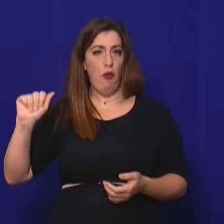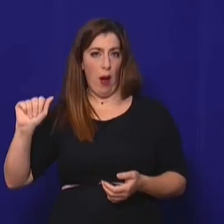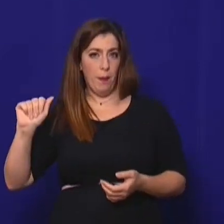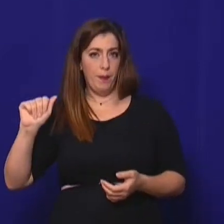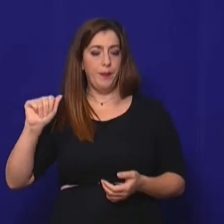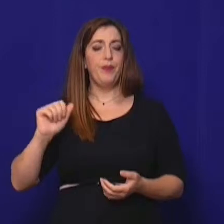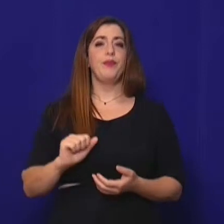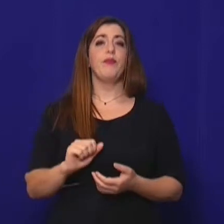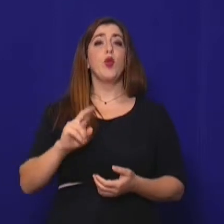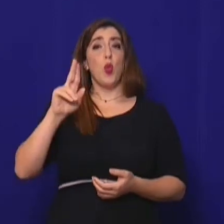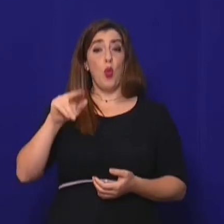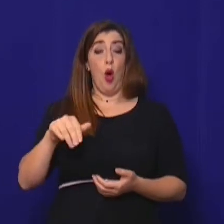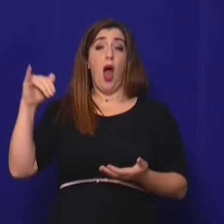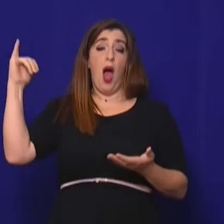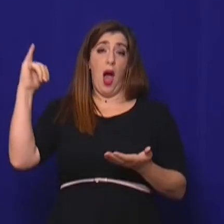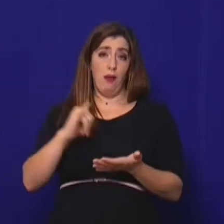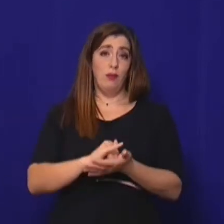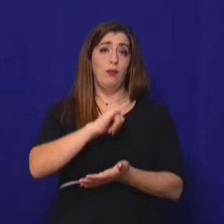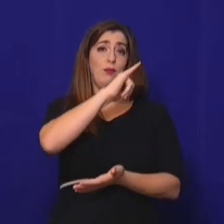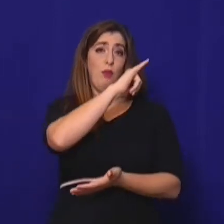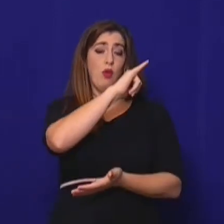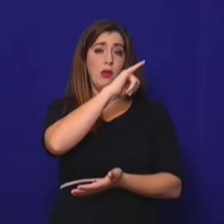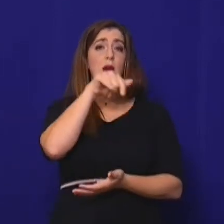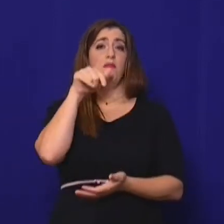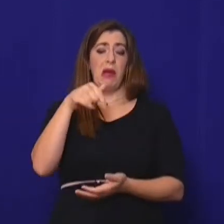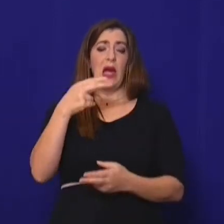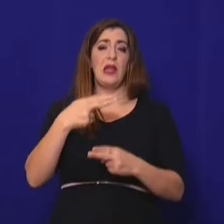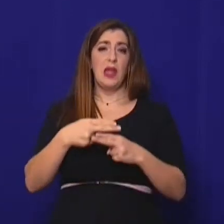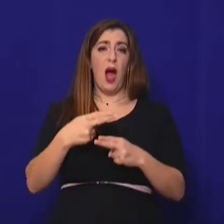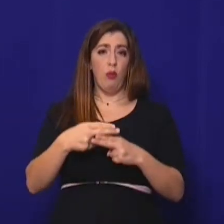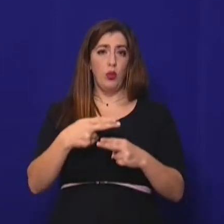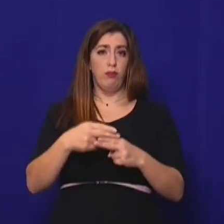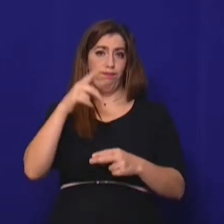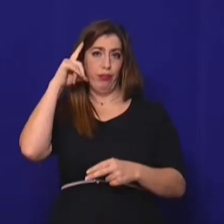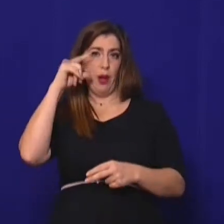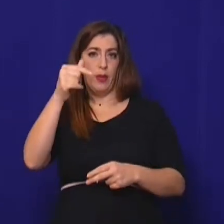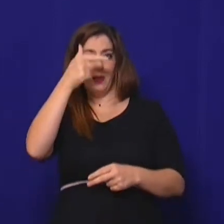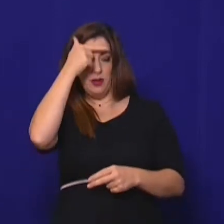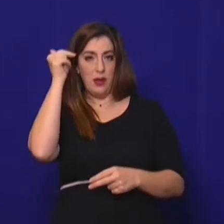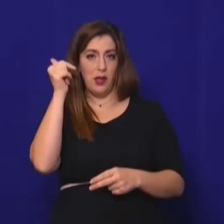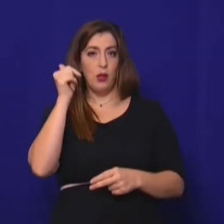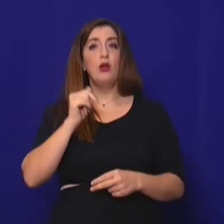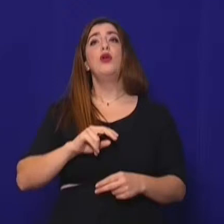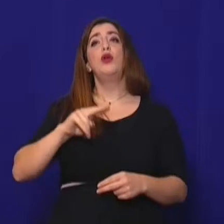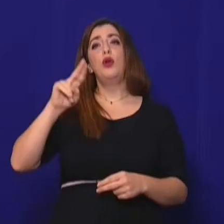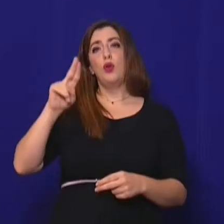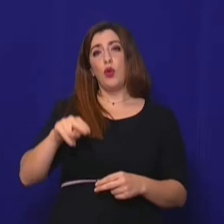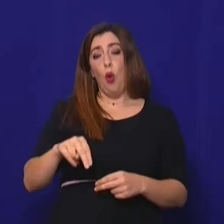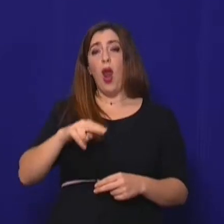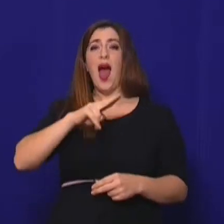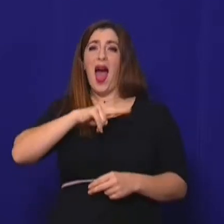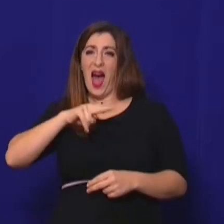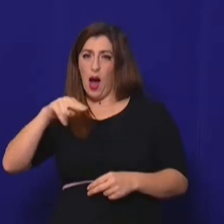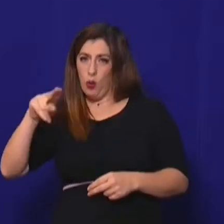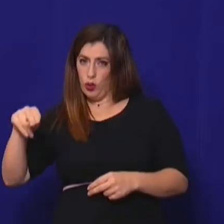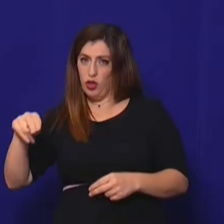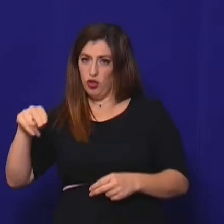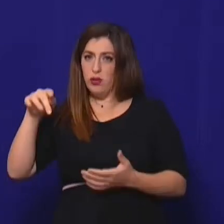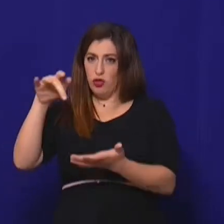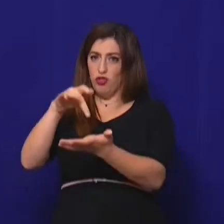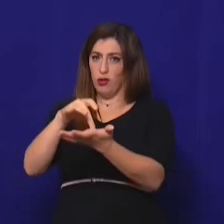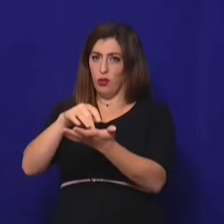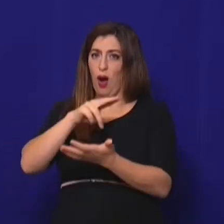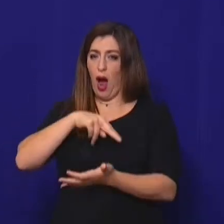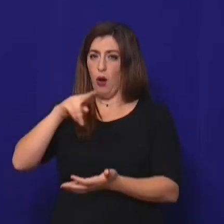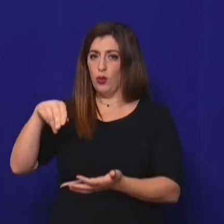Issa l-ajruport ukoll qlibna għal rapid testing u wkoll fil-ħab li għandna f'Għawdex ukoll qegħdin noffru wkoll hemmhekk ir-rapid